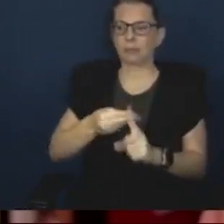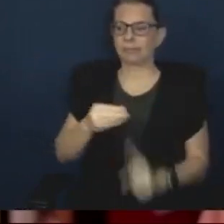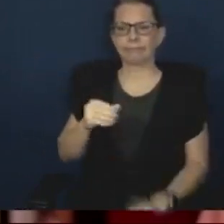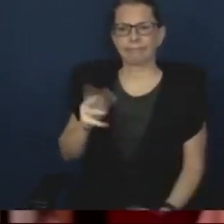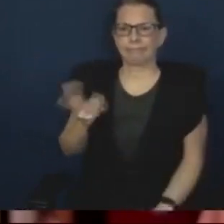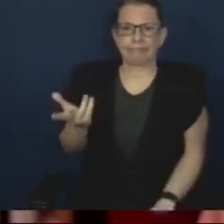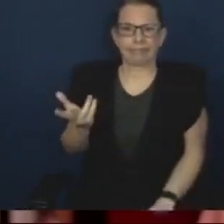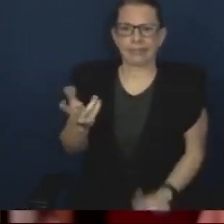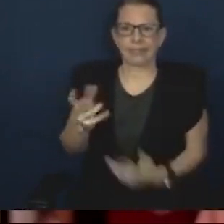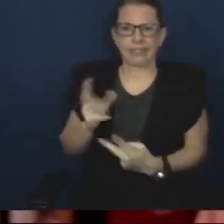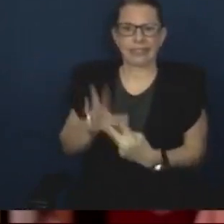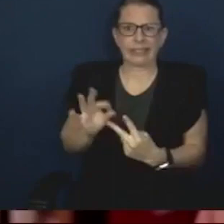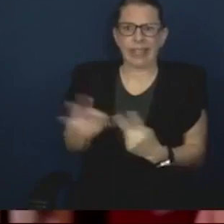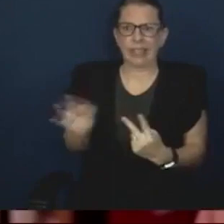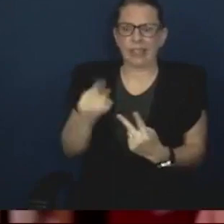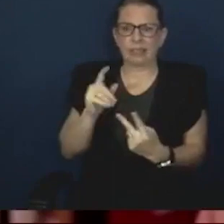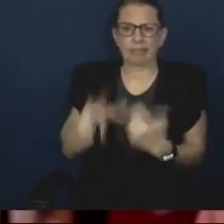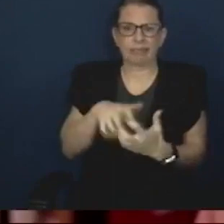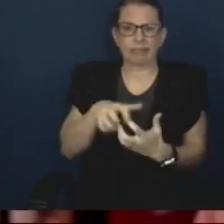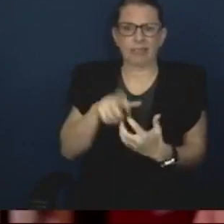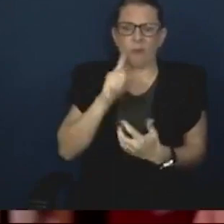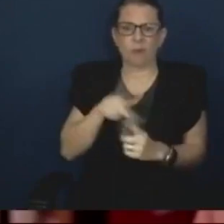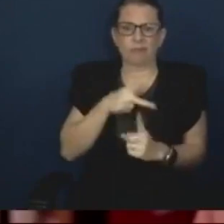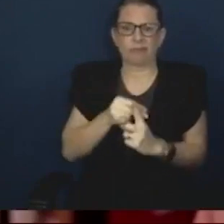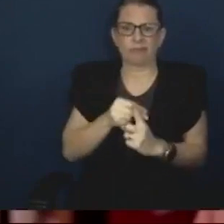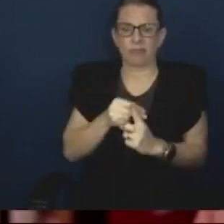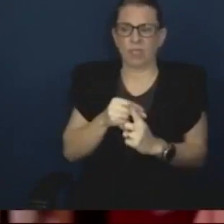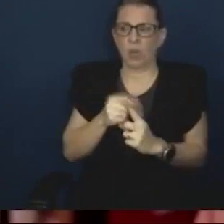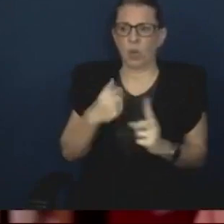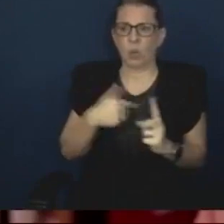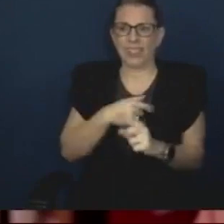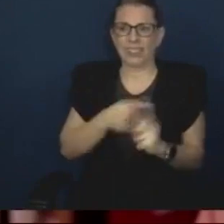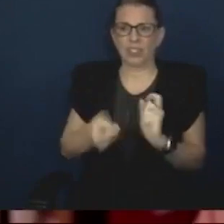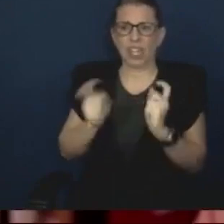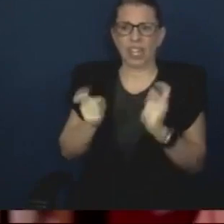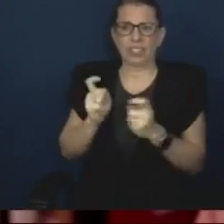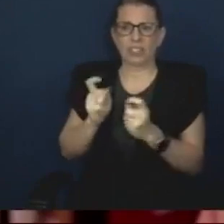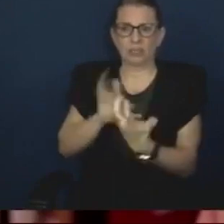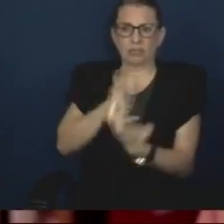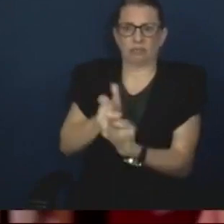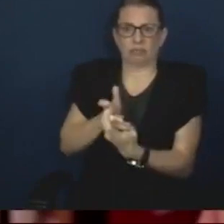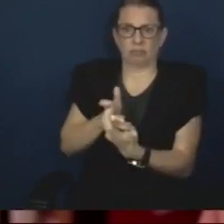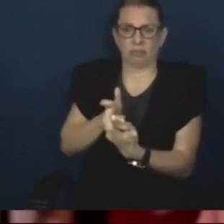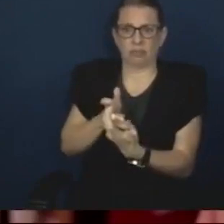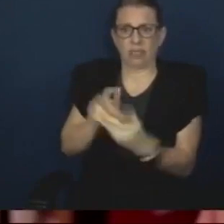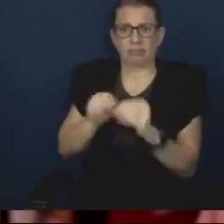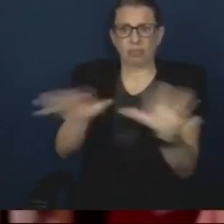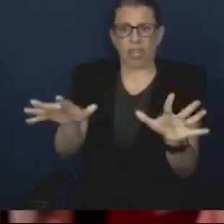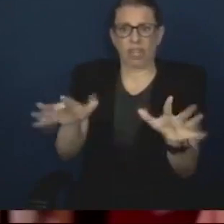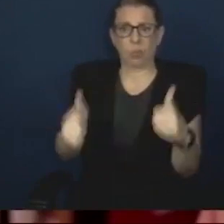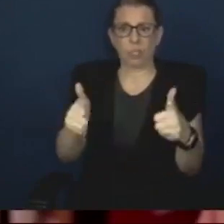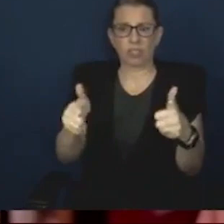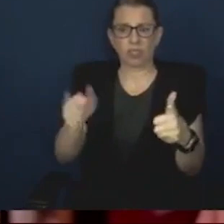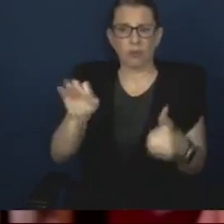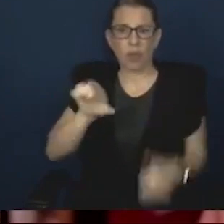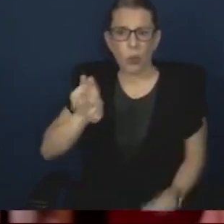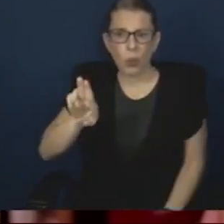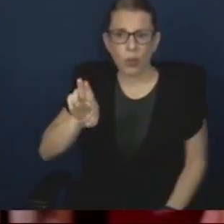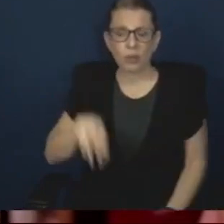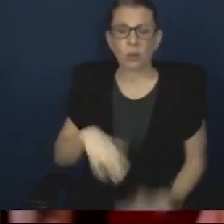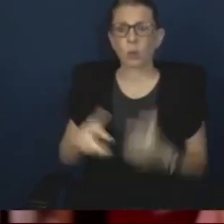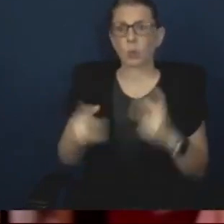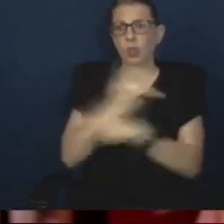and unfortunately we have to change the vaccine to accommodate them. So it's not clear to me why we aren't applying the